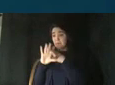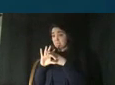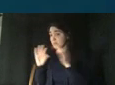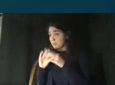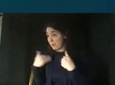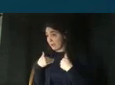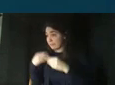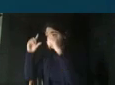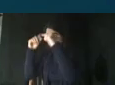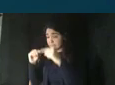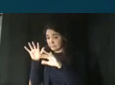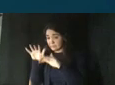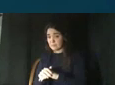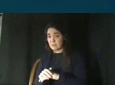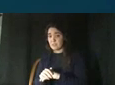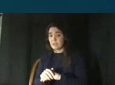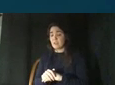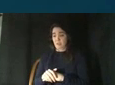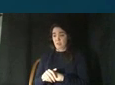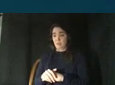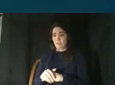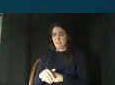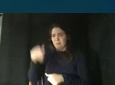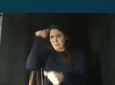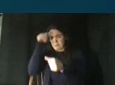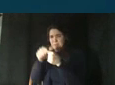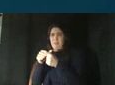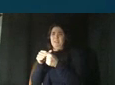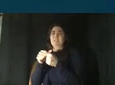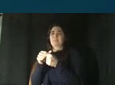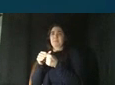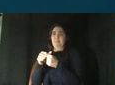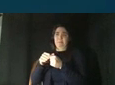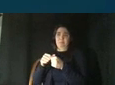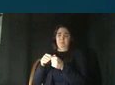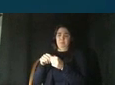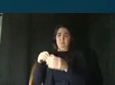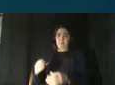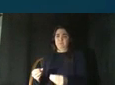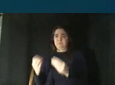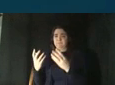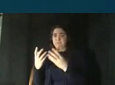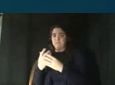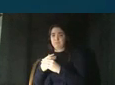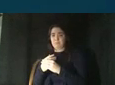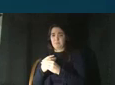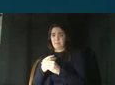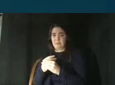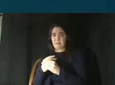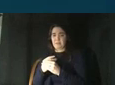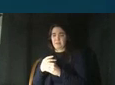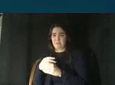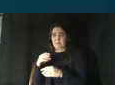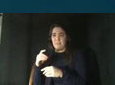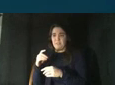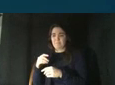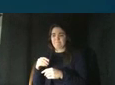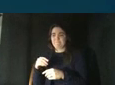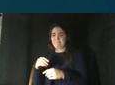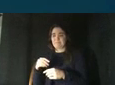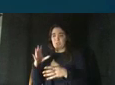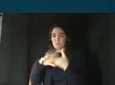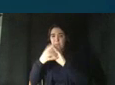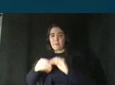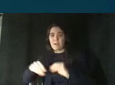So yeah. Tracy Soto says, it reminds me of the controversy last year over the Oprah book pick, American Dirt. It was a story of a Mexican immigrant told by someone who didn't